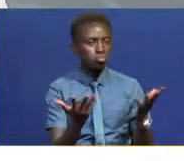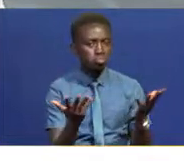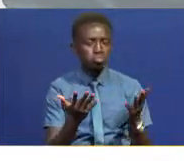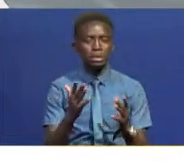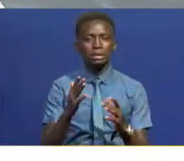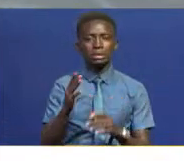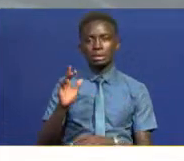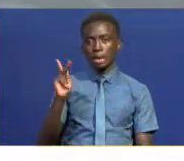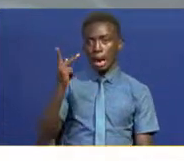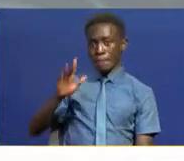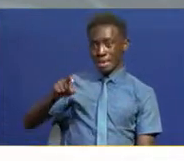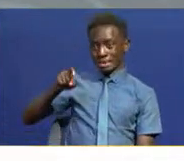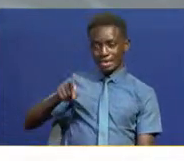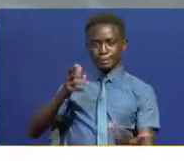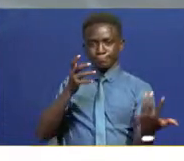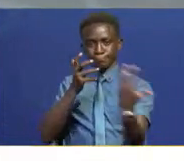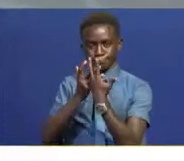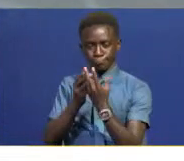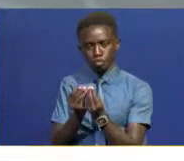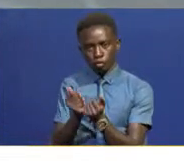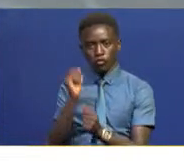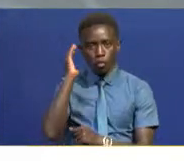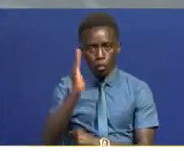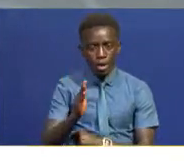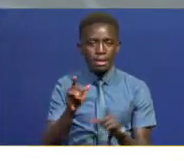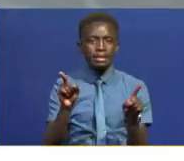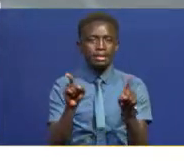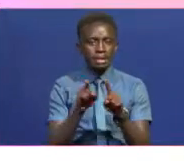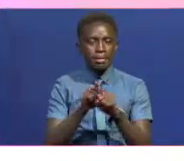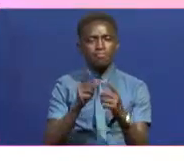needs and to the priorities of the government.